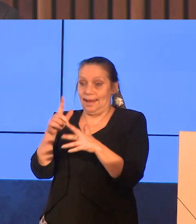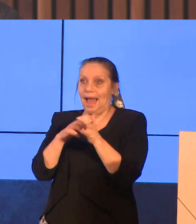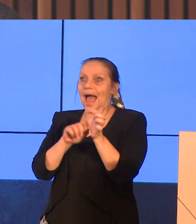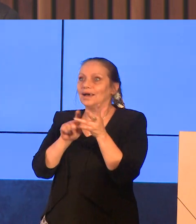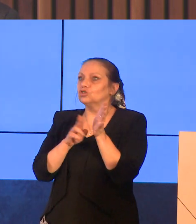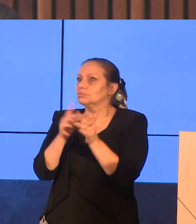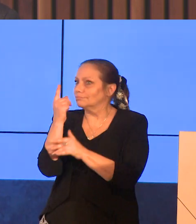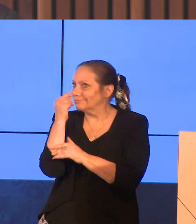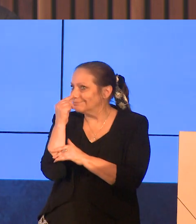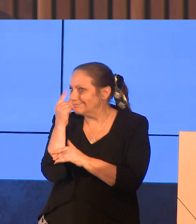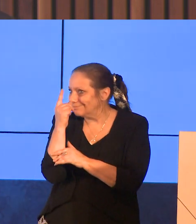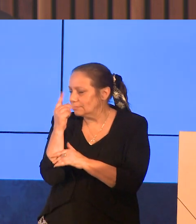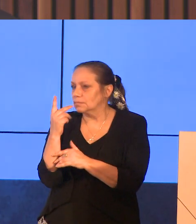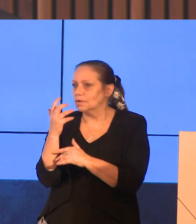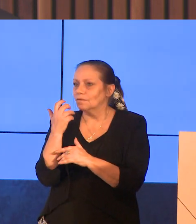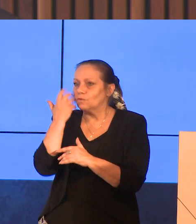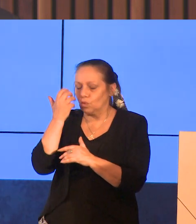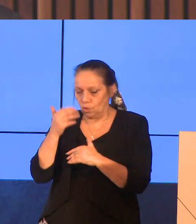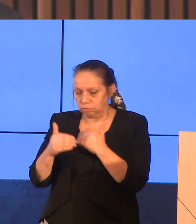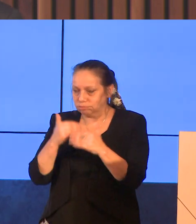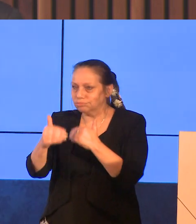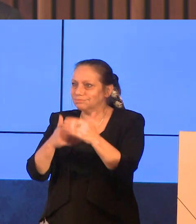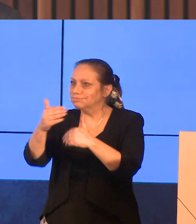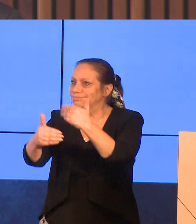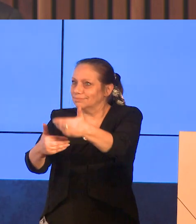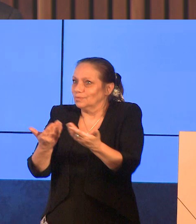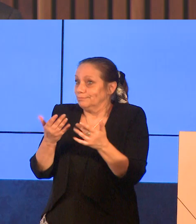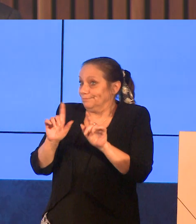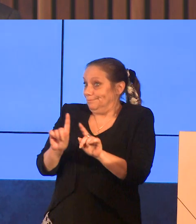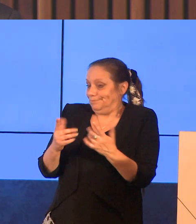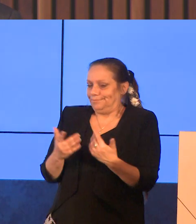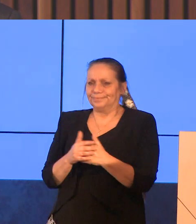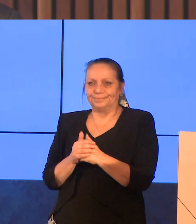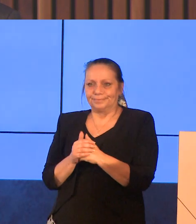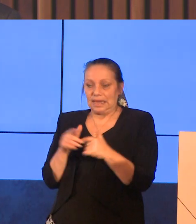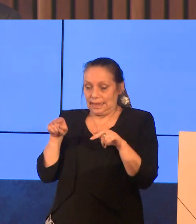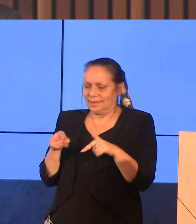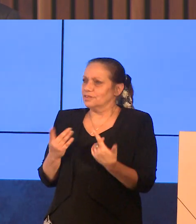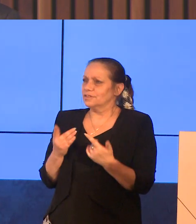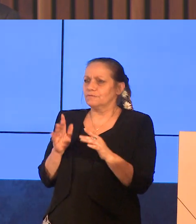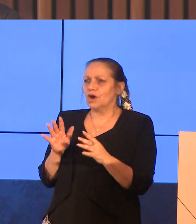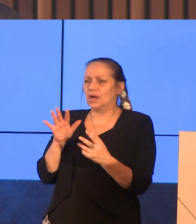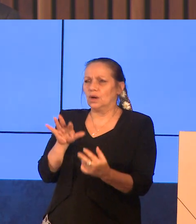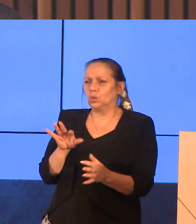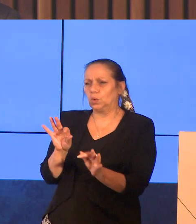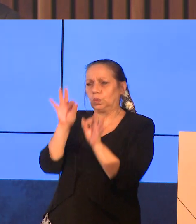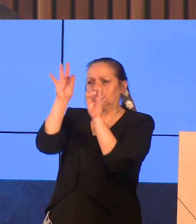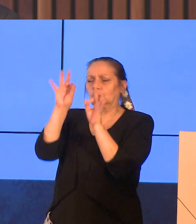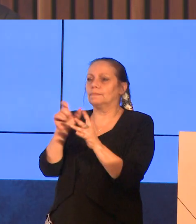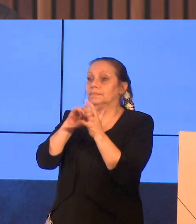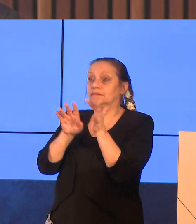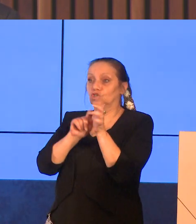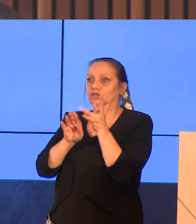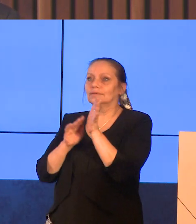could be as we chart the course ahead. We are in a quite unique position because for the